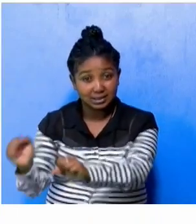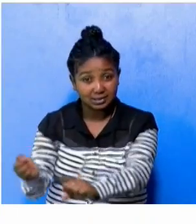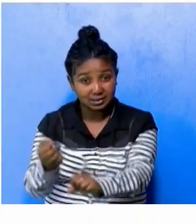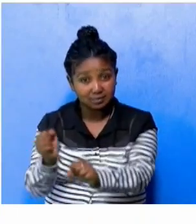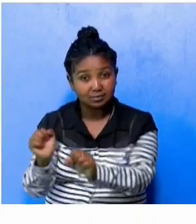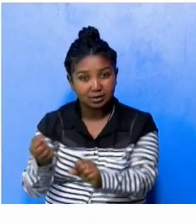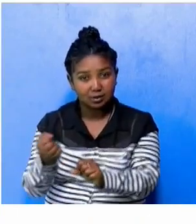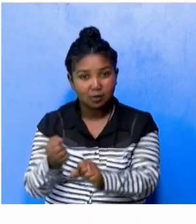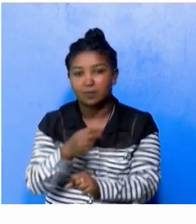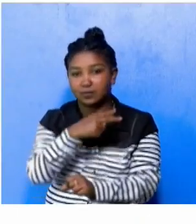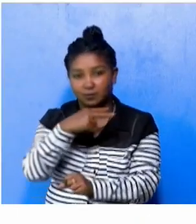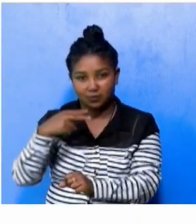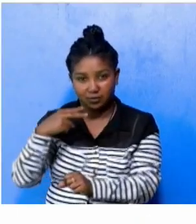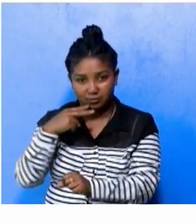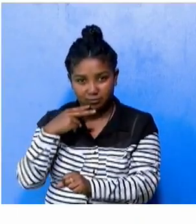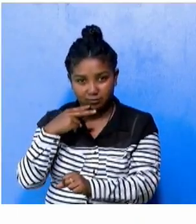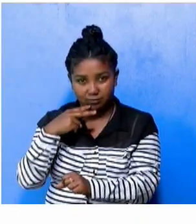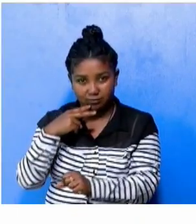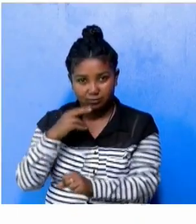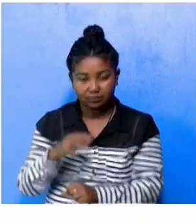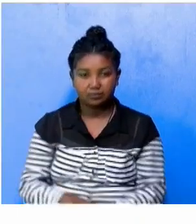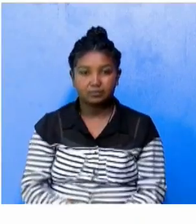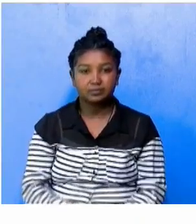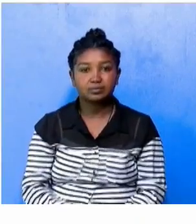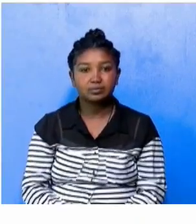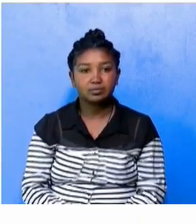is verb.